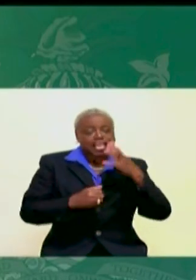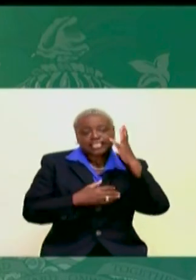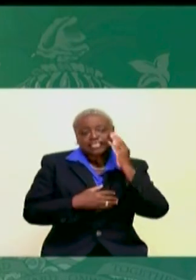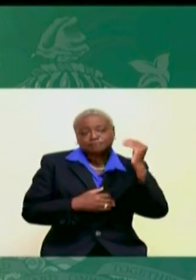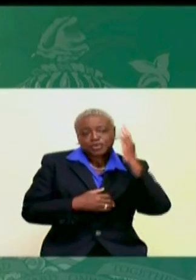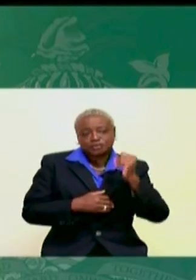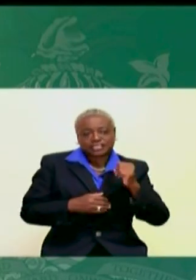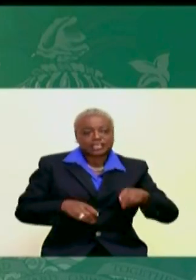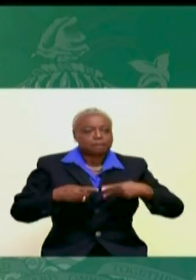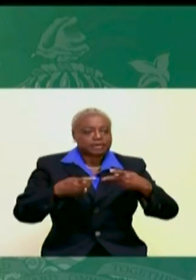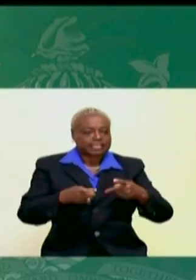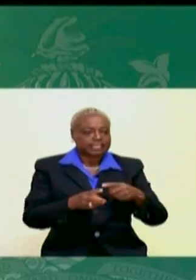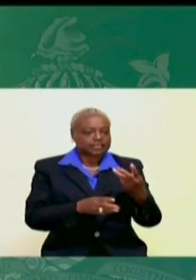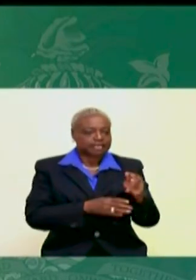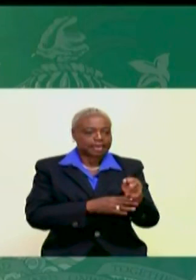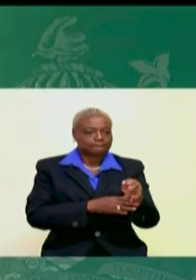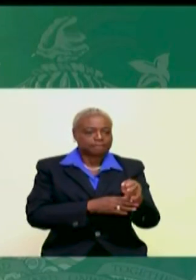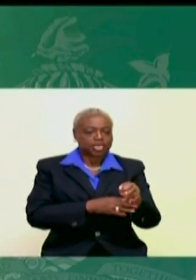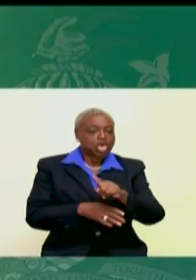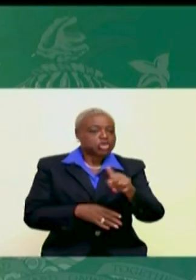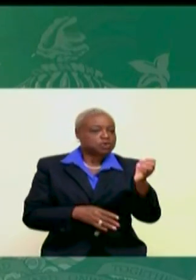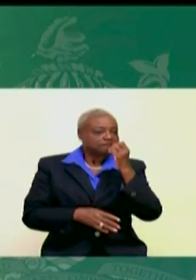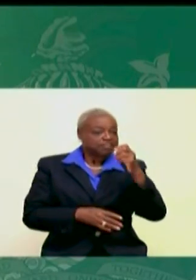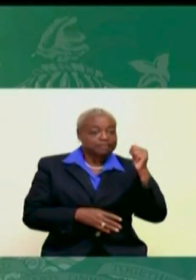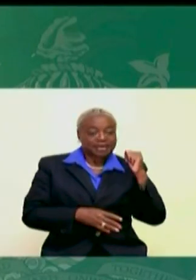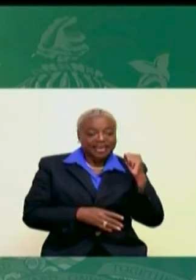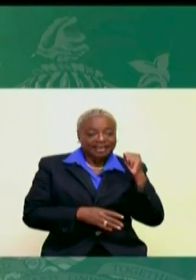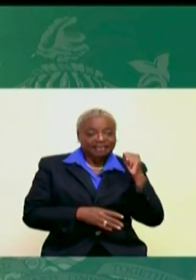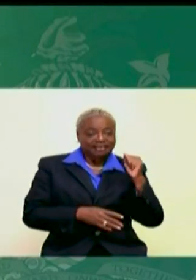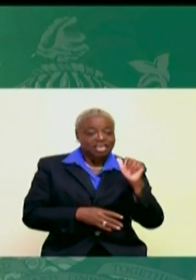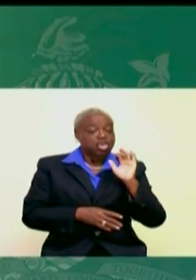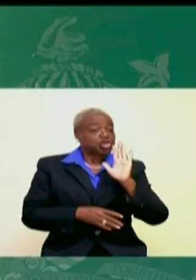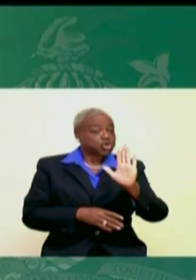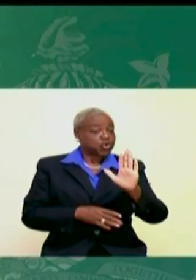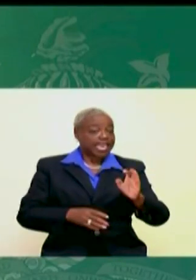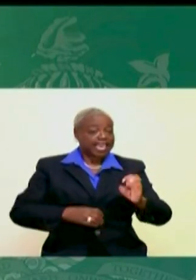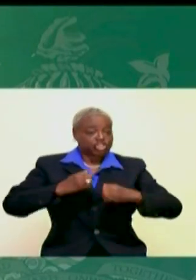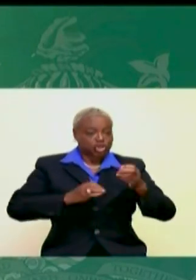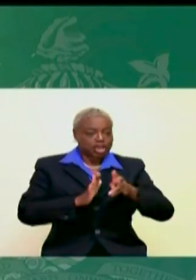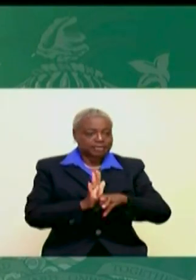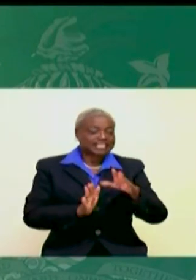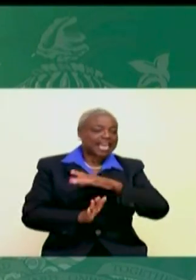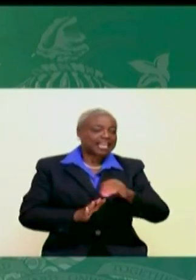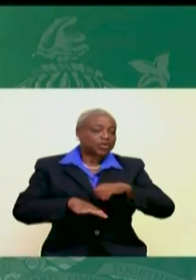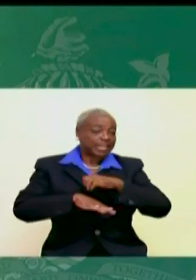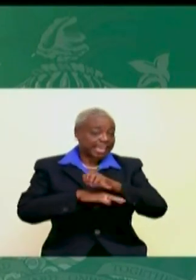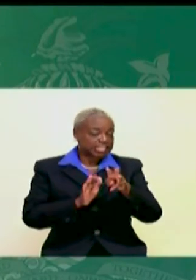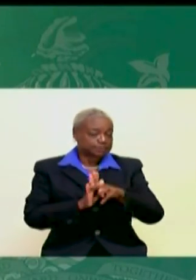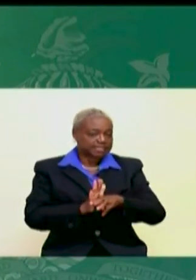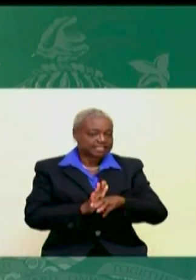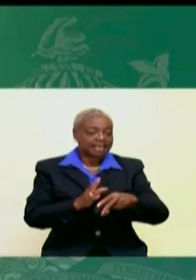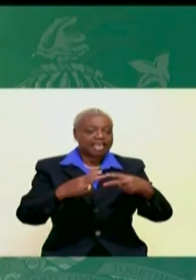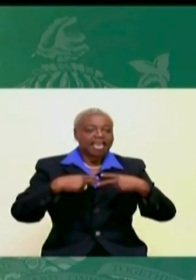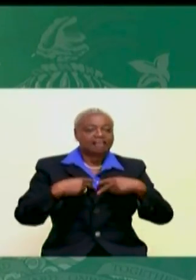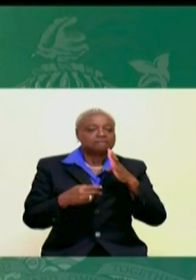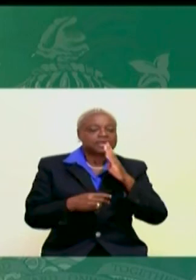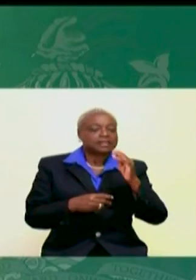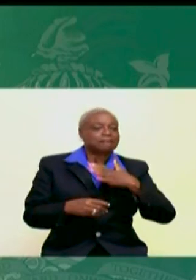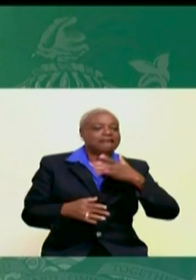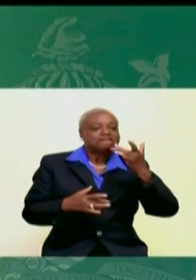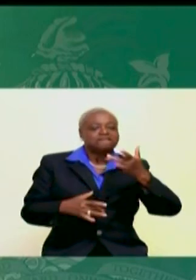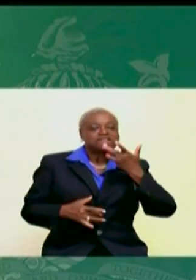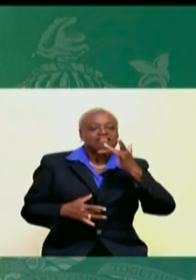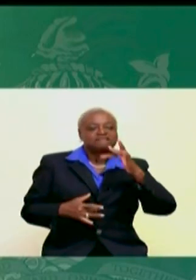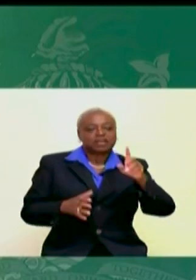presented to them. Your feedback, your enjoyment, and your engagement has truly been my favorite